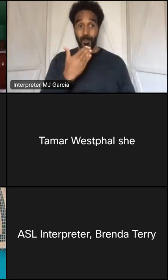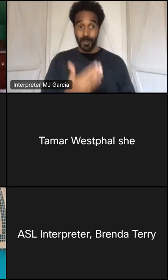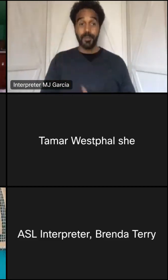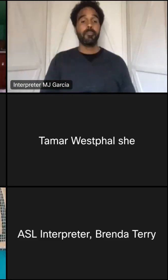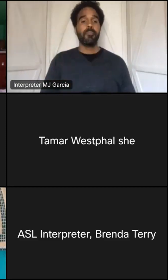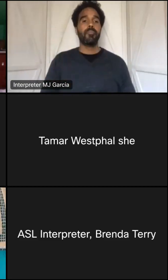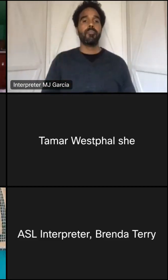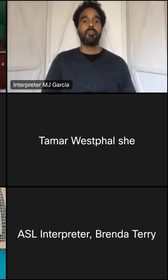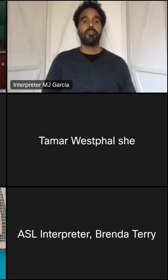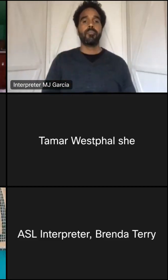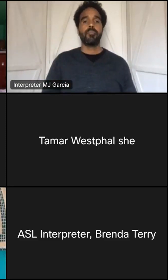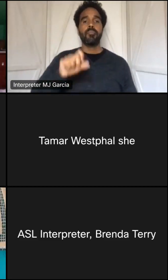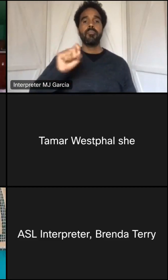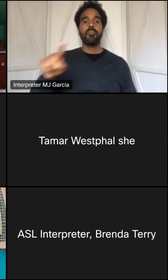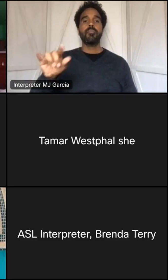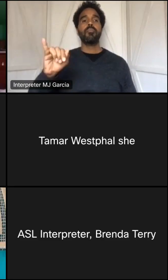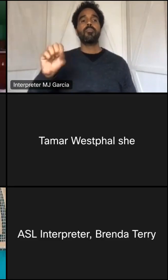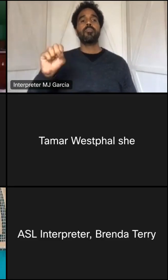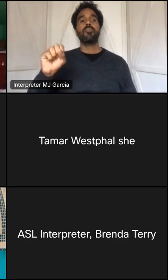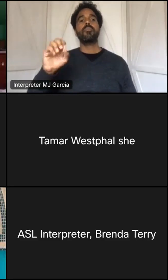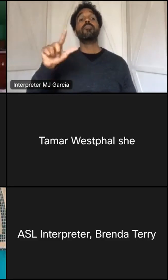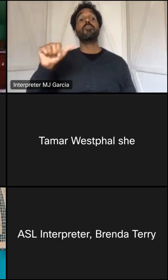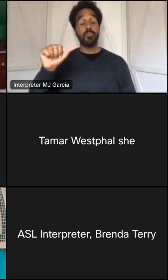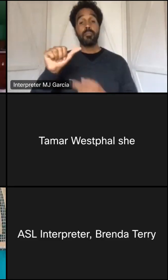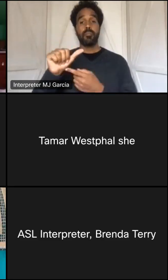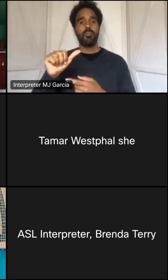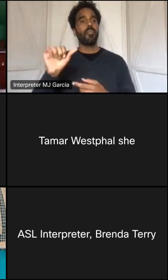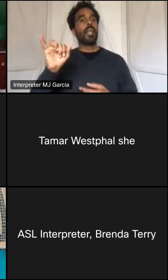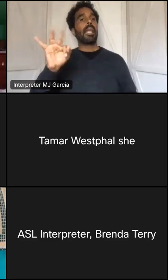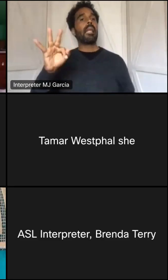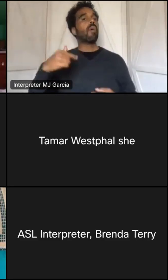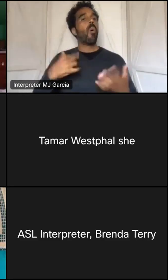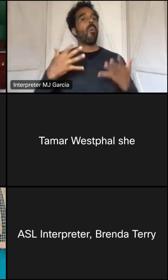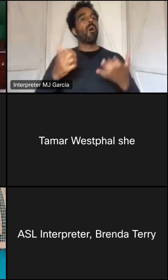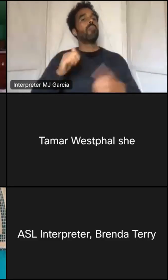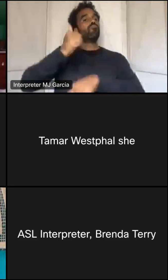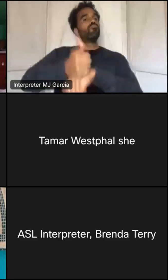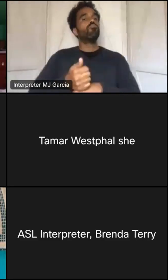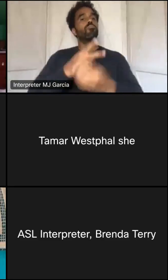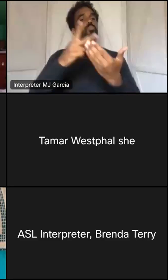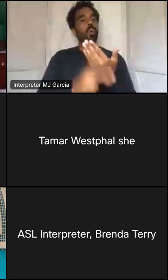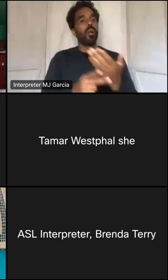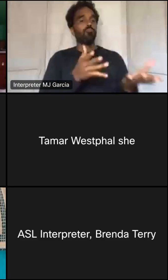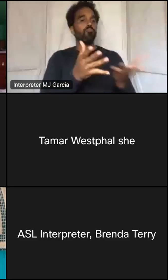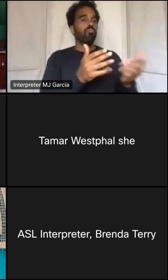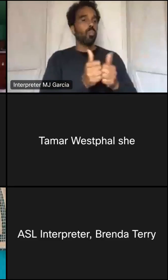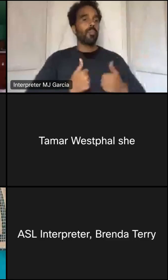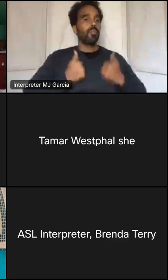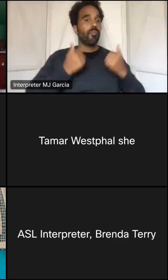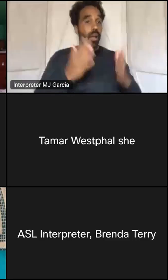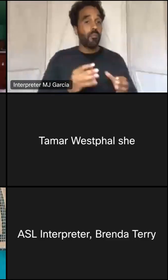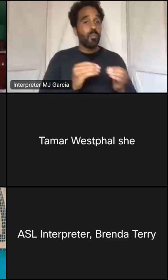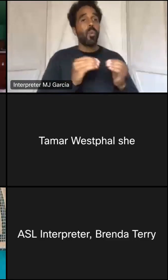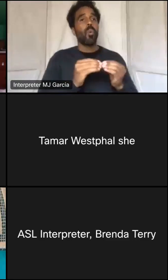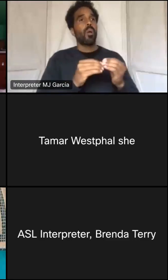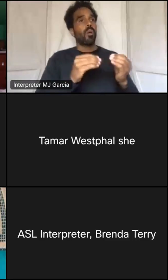to start a program that it was engaging survivors more, recognizing survivor skills